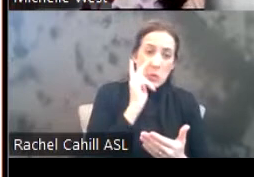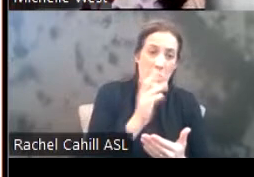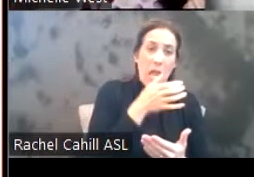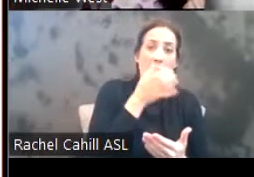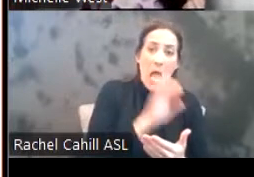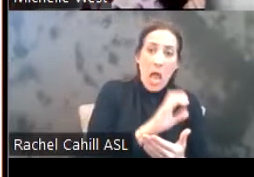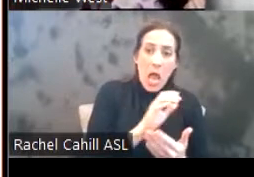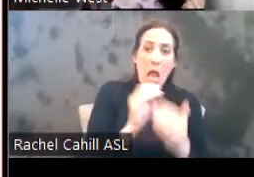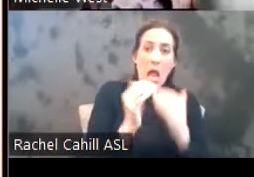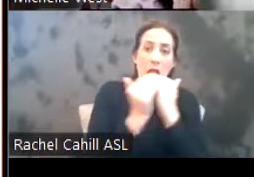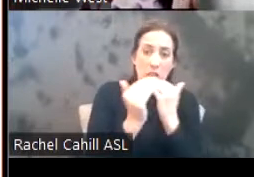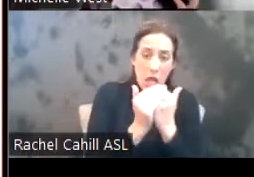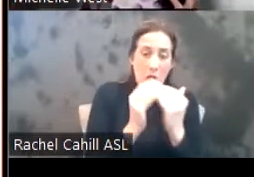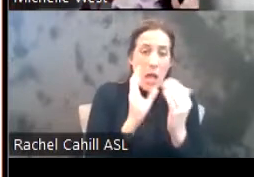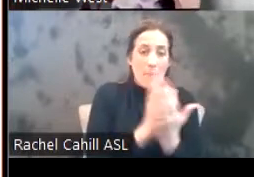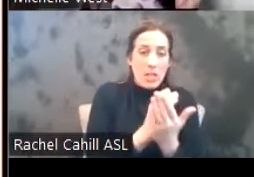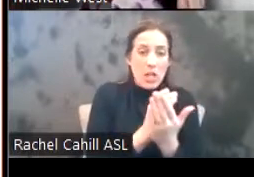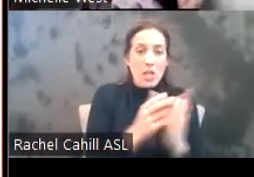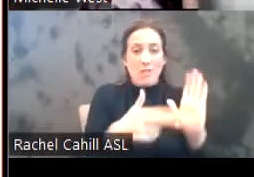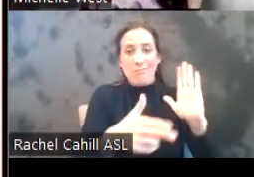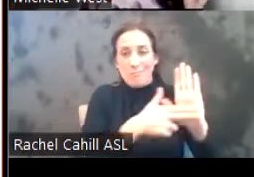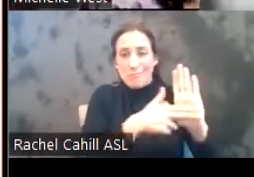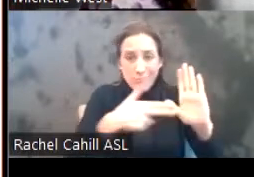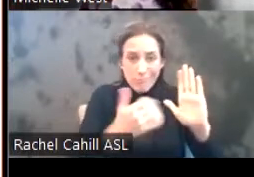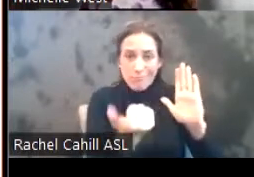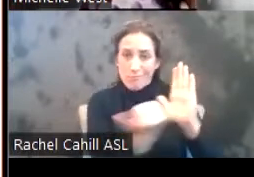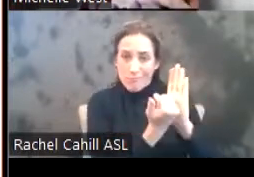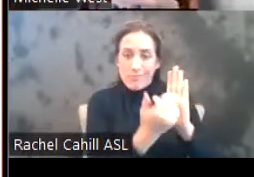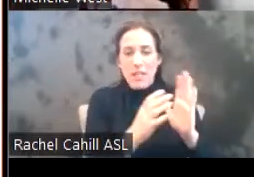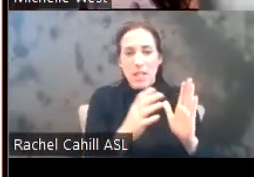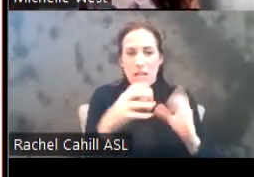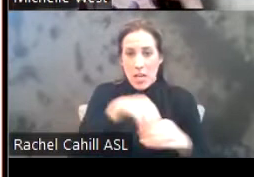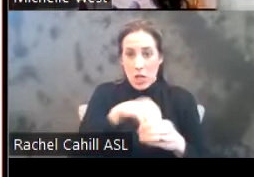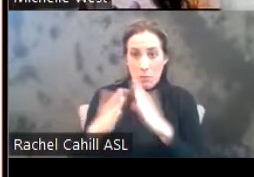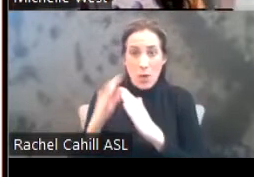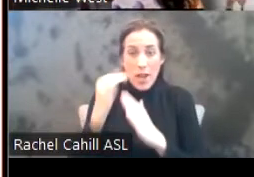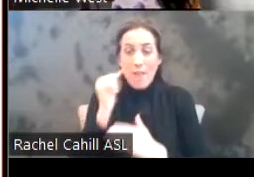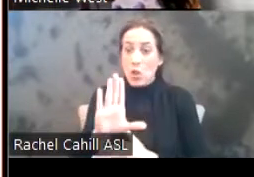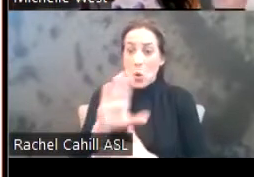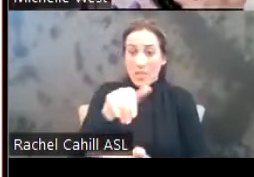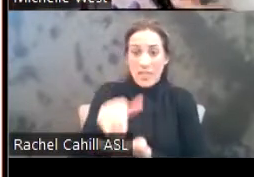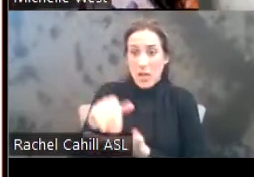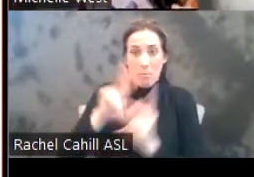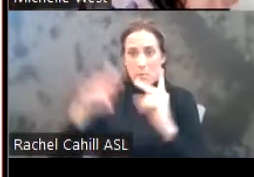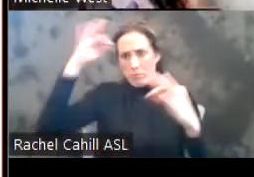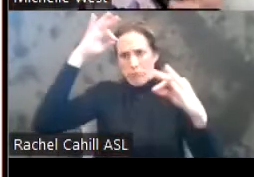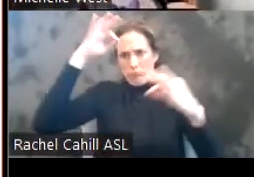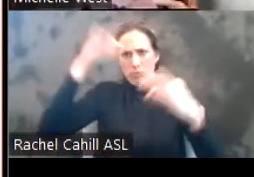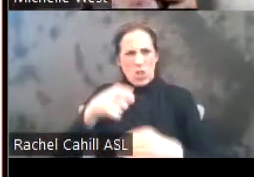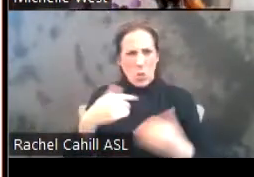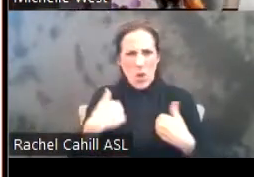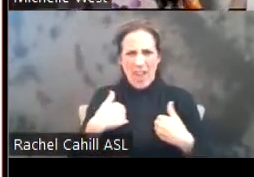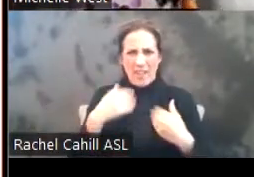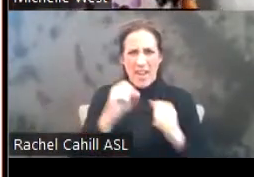logo, if they have an identity already in their community. If your center is not well known and you have an ad like this,